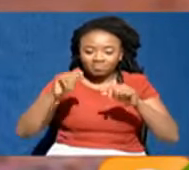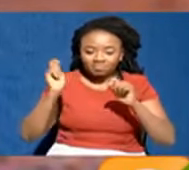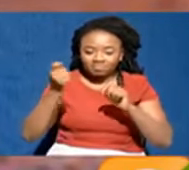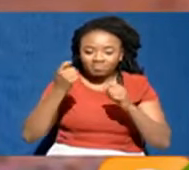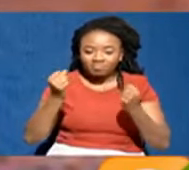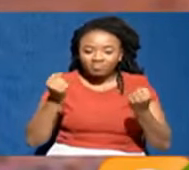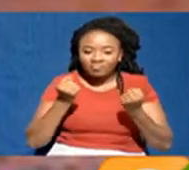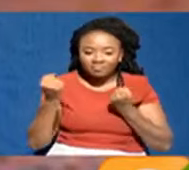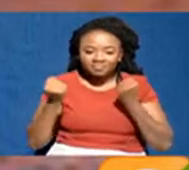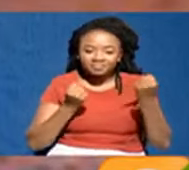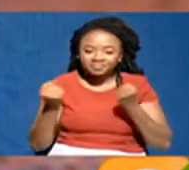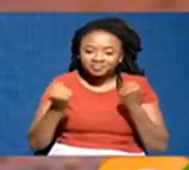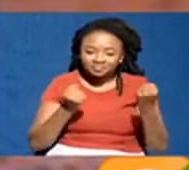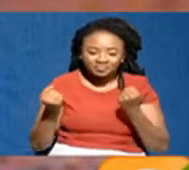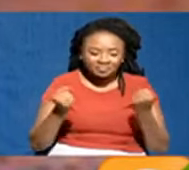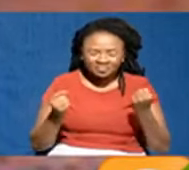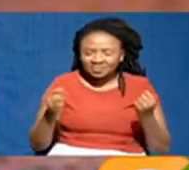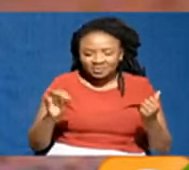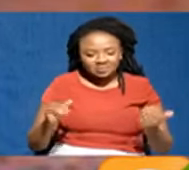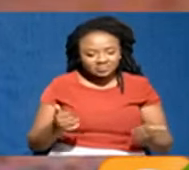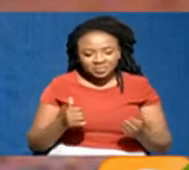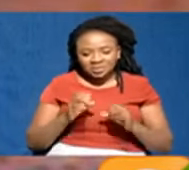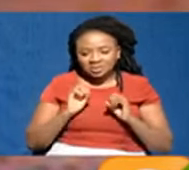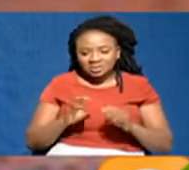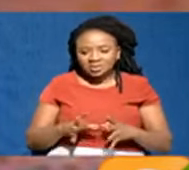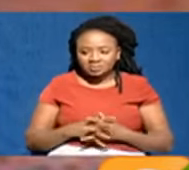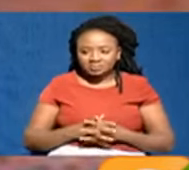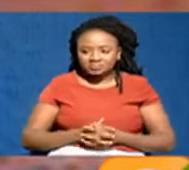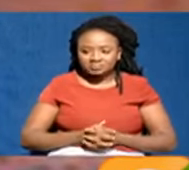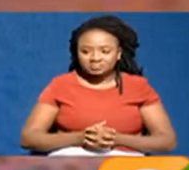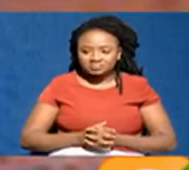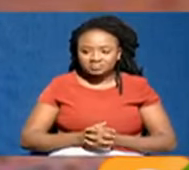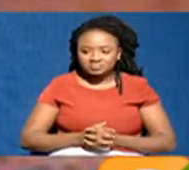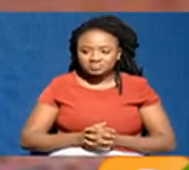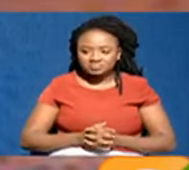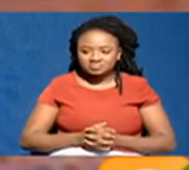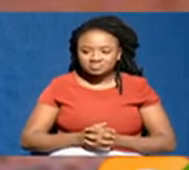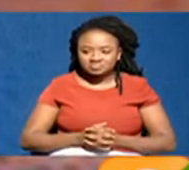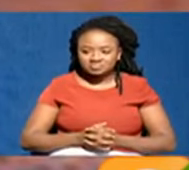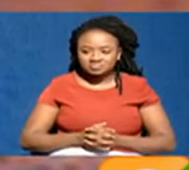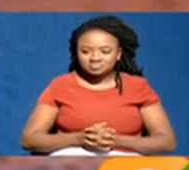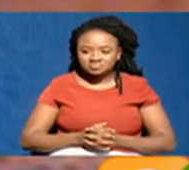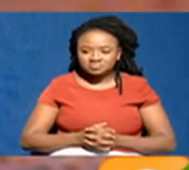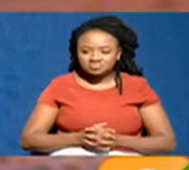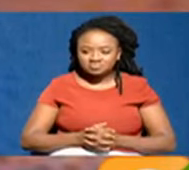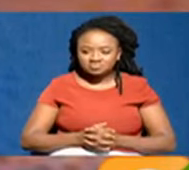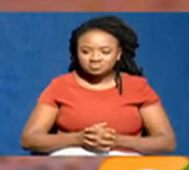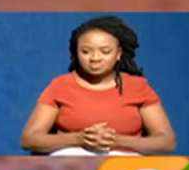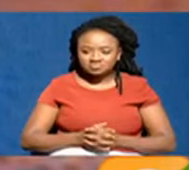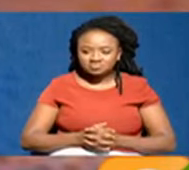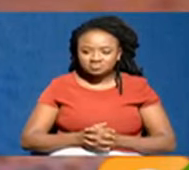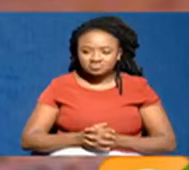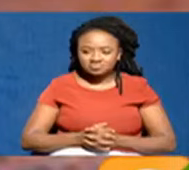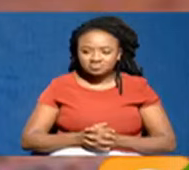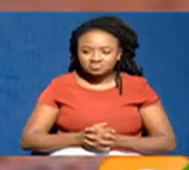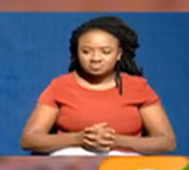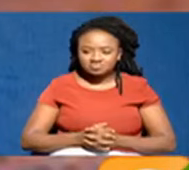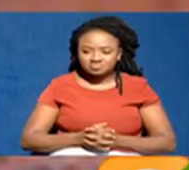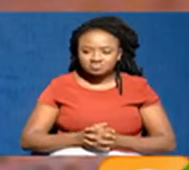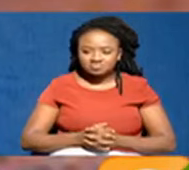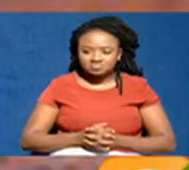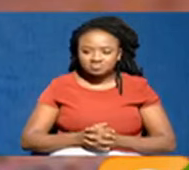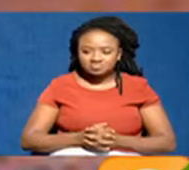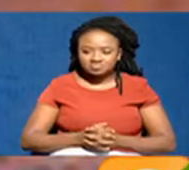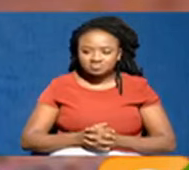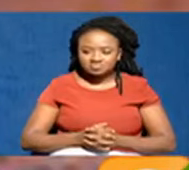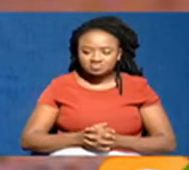you are a victim on the road and with the vehicles, but after the crash again, they subject you to difficulty because now you can't